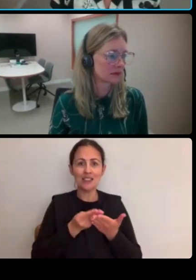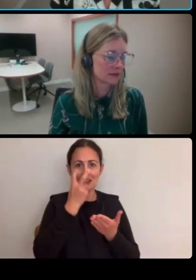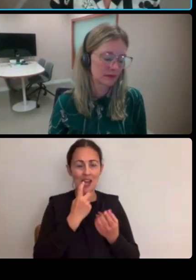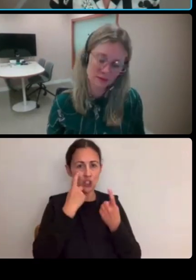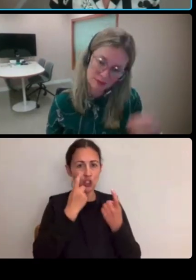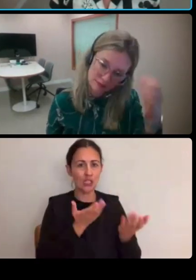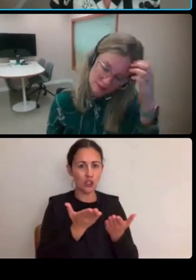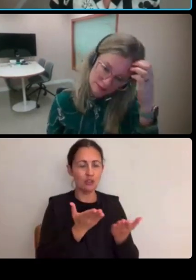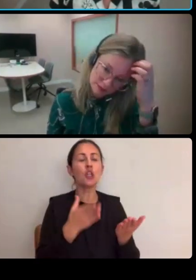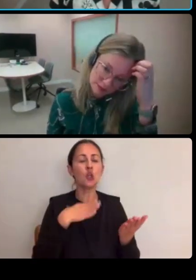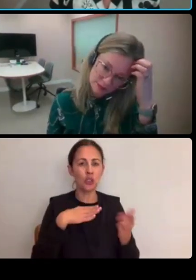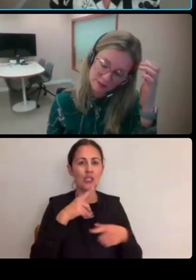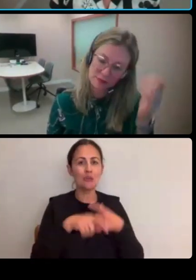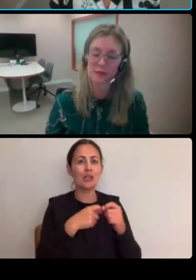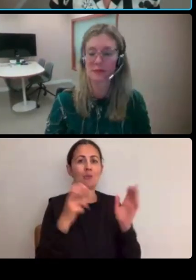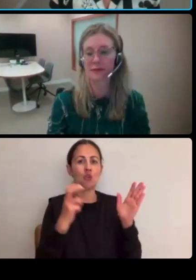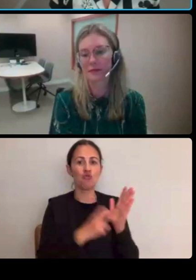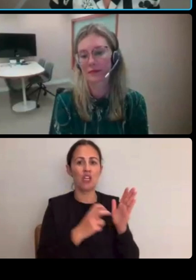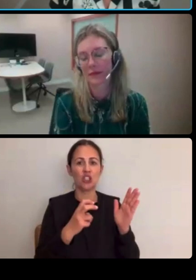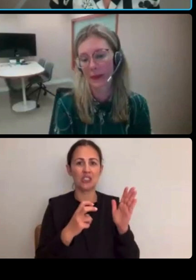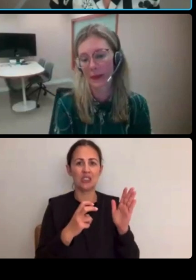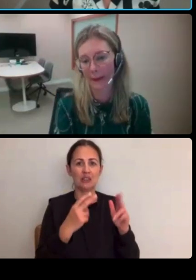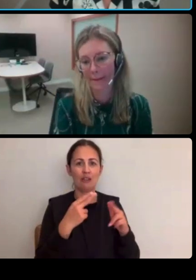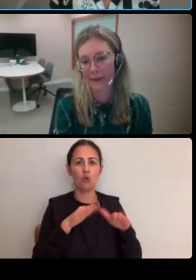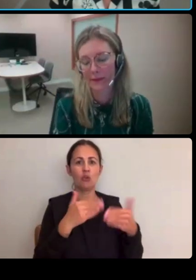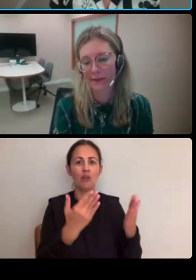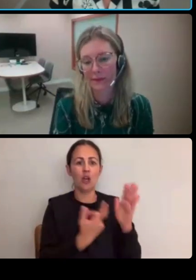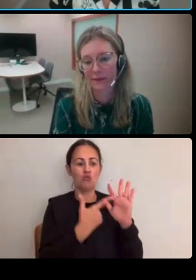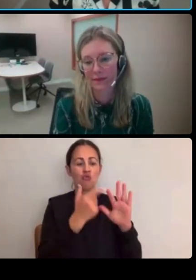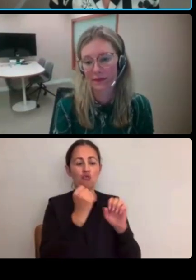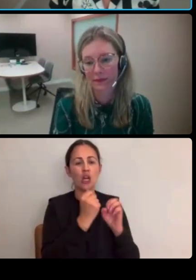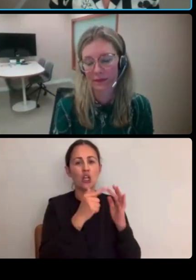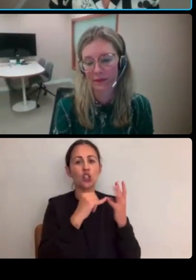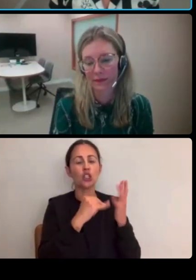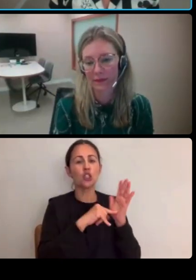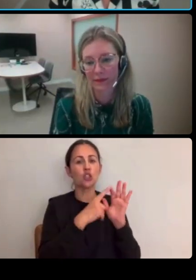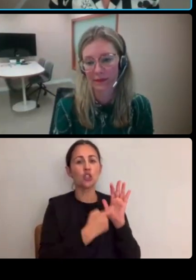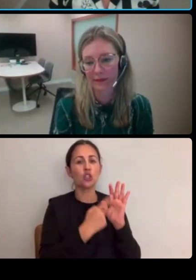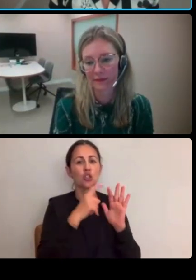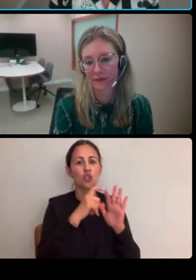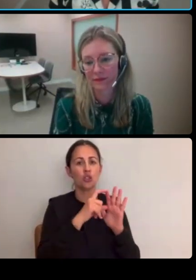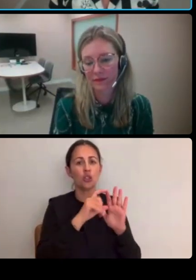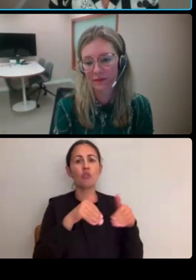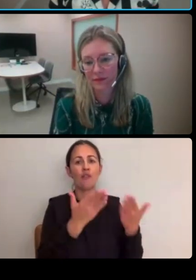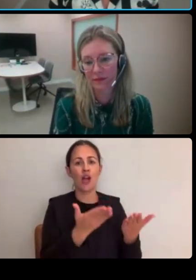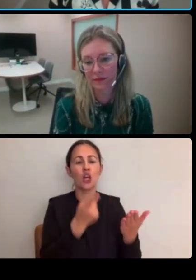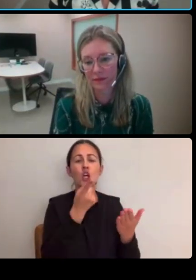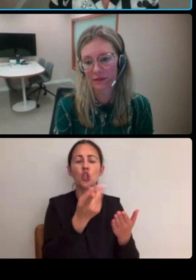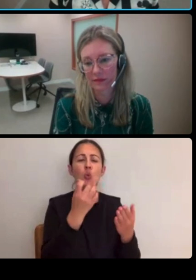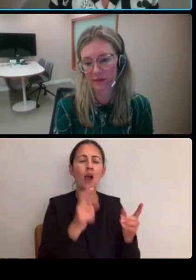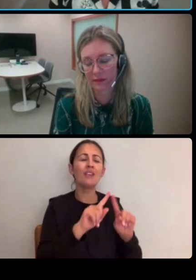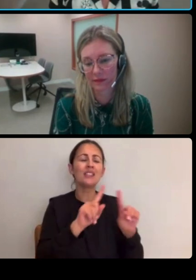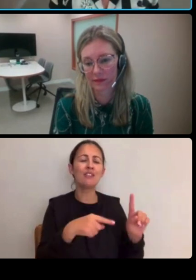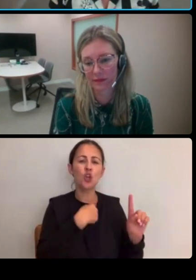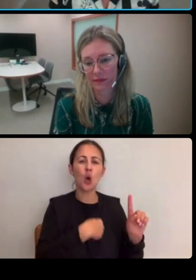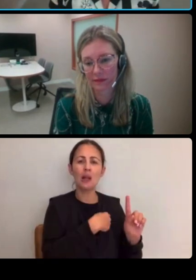to become a registered provider. And as you correctly point out, there will be different obligations depending on the categories